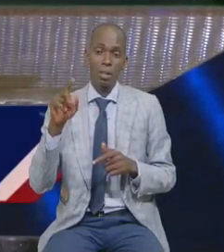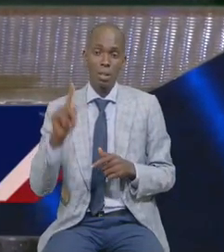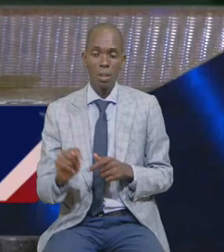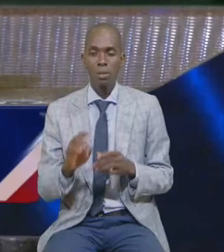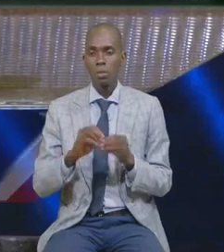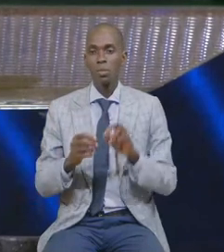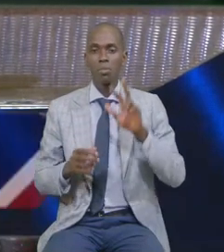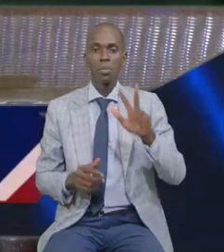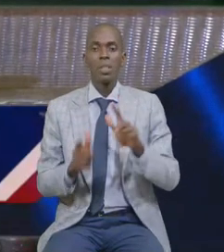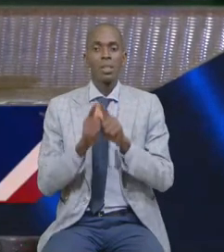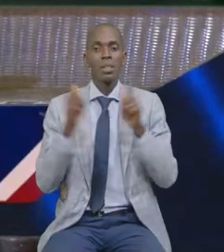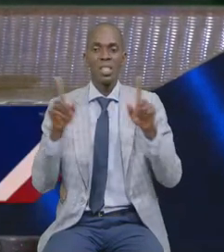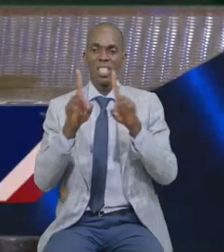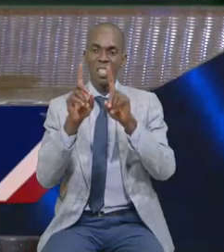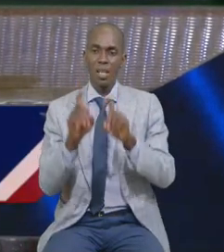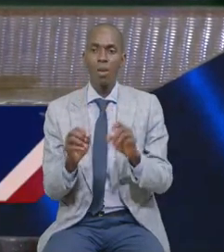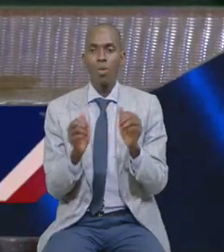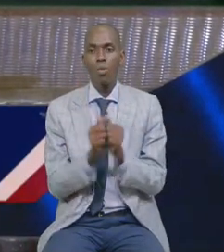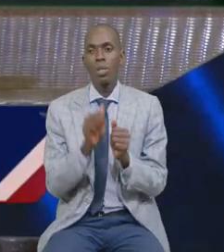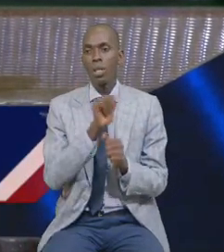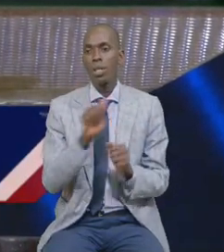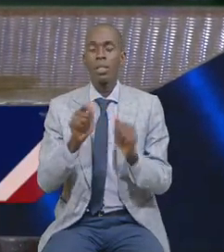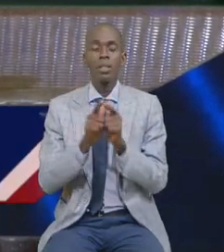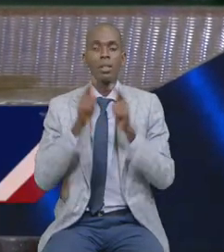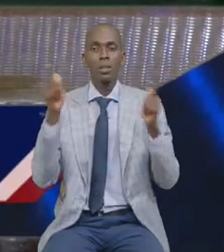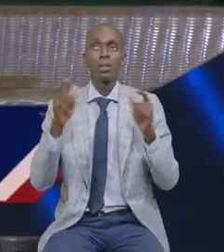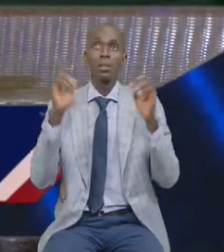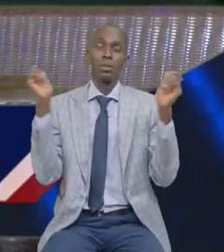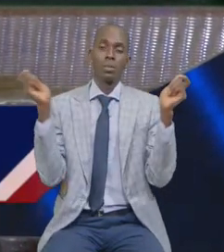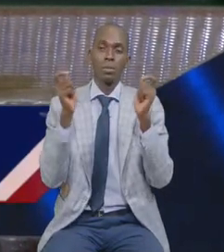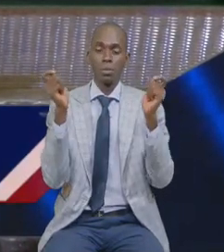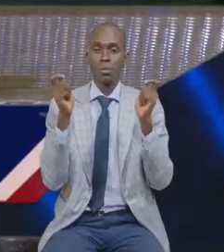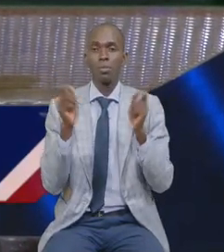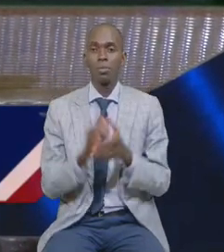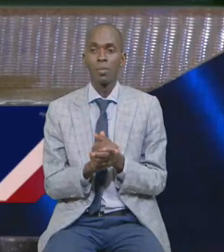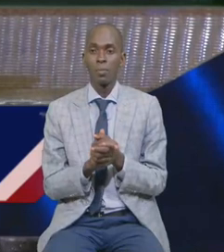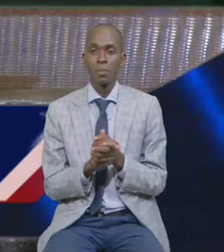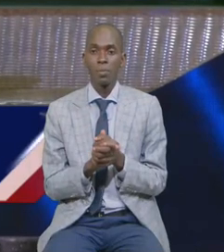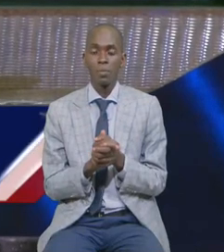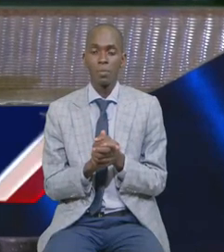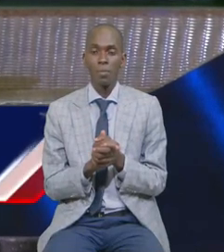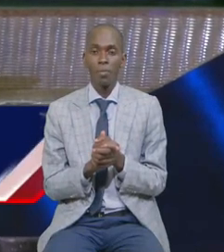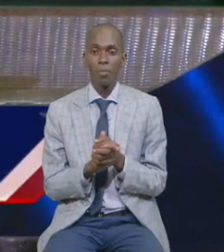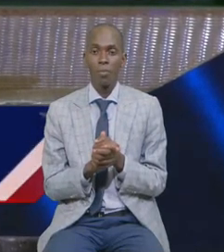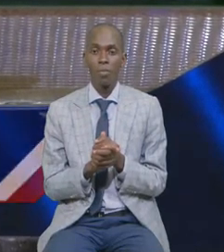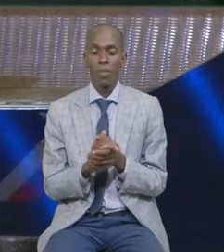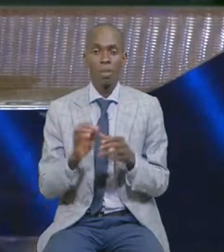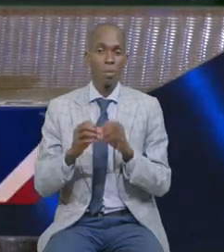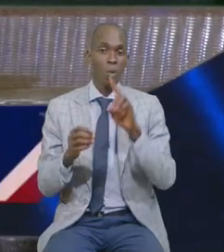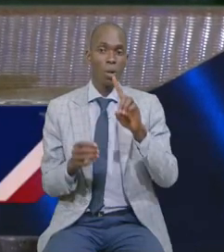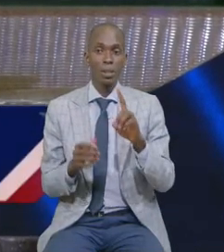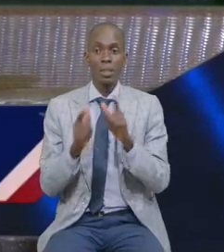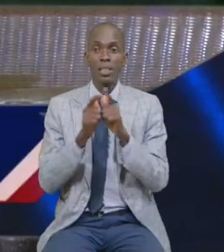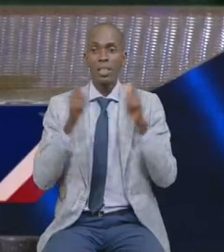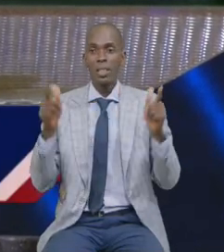great trials with a great triumph. Look at number one. Number one is great transgressions